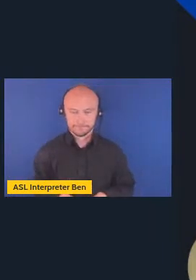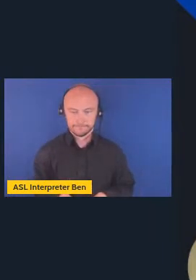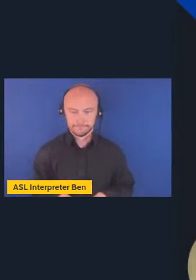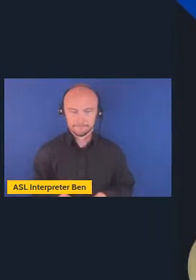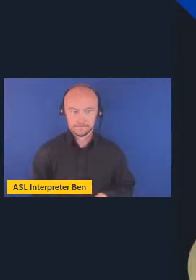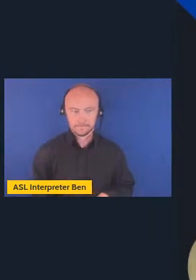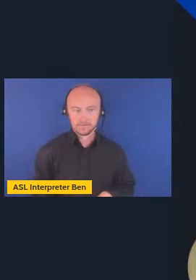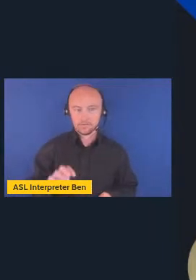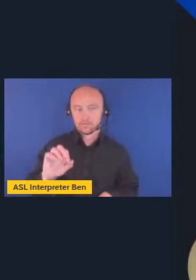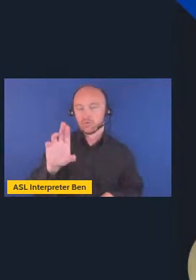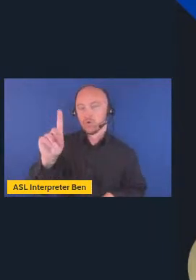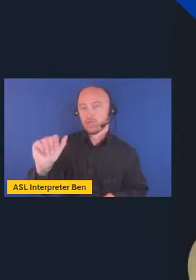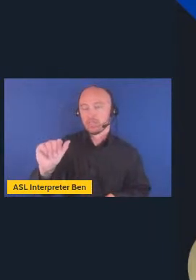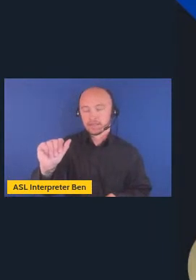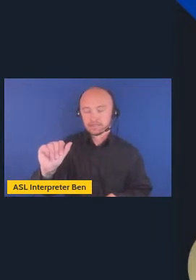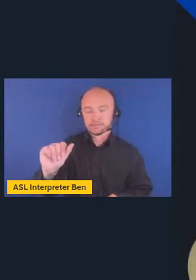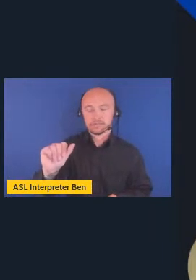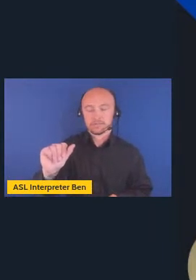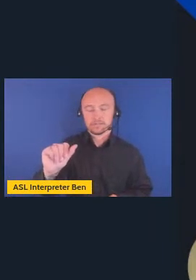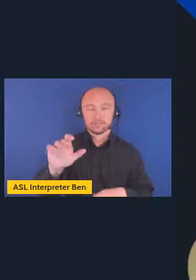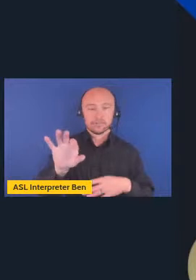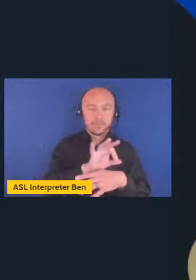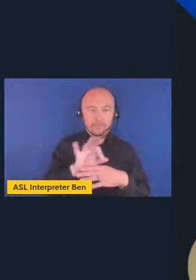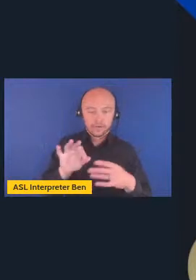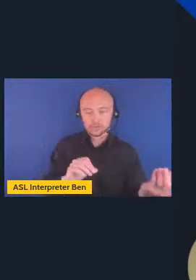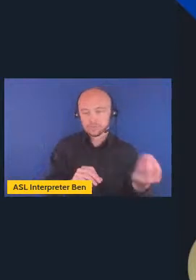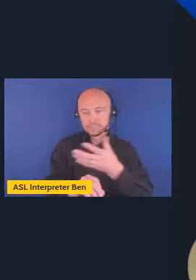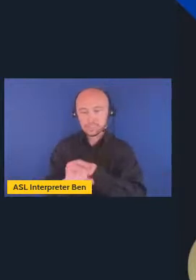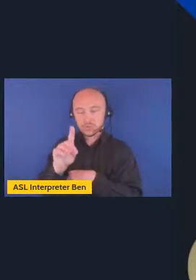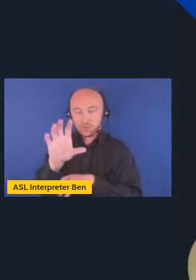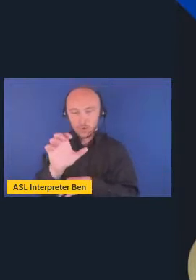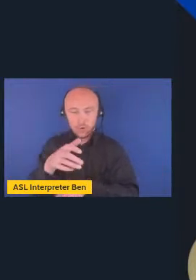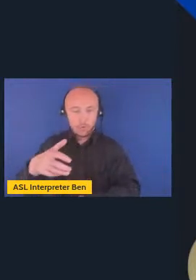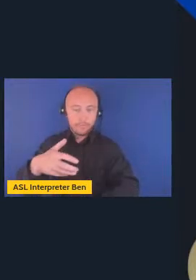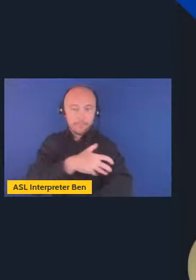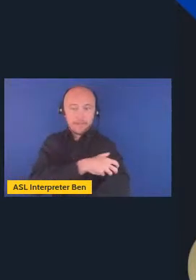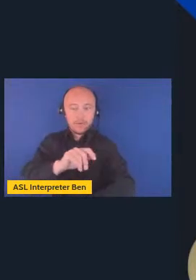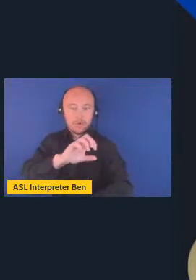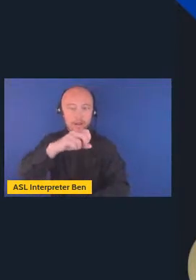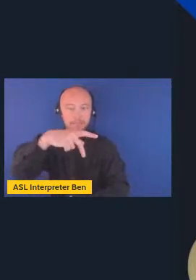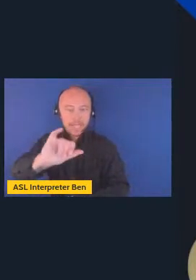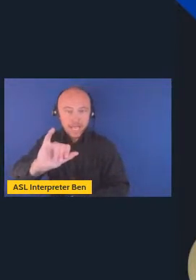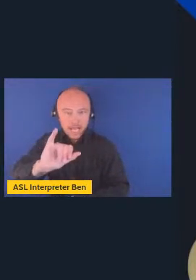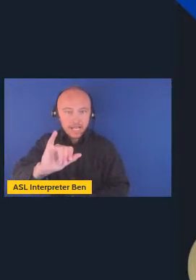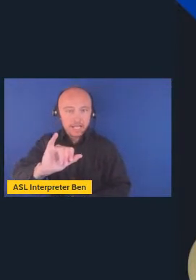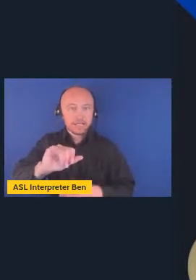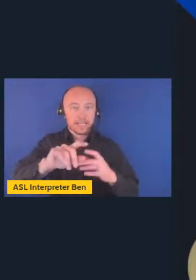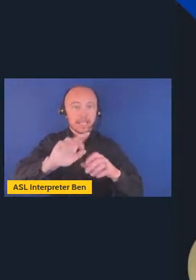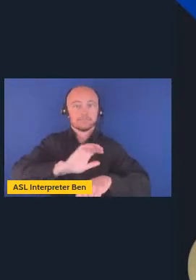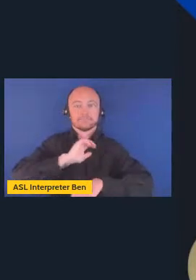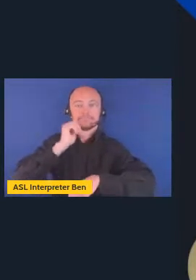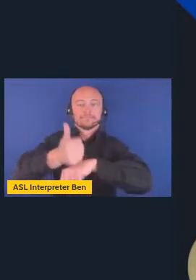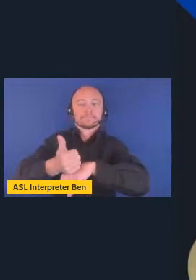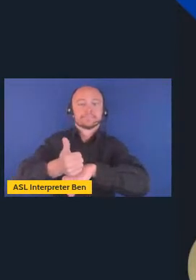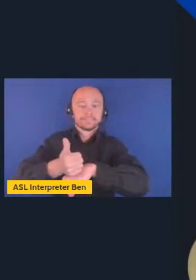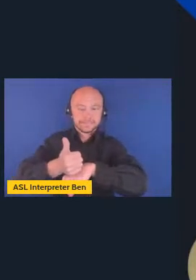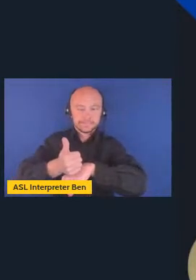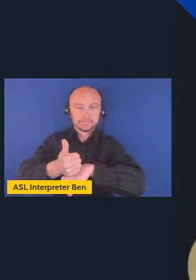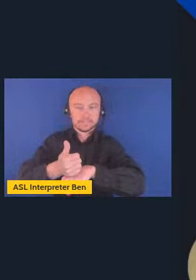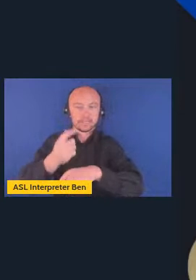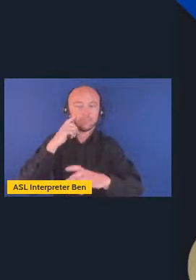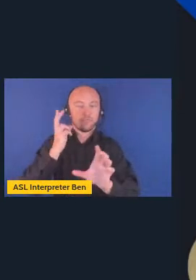Lambda function provided the code to power our APIs and also to do the initial setup when we do